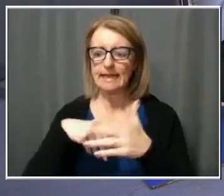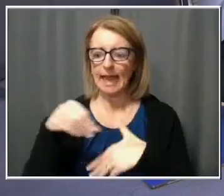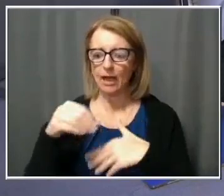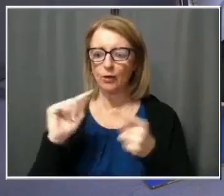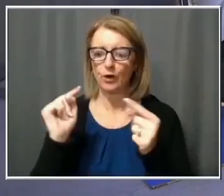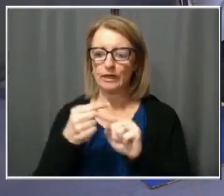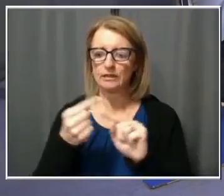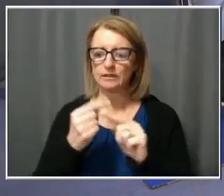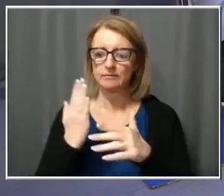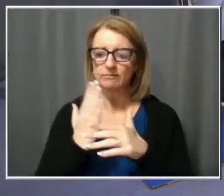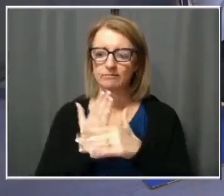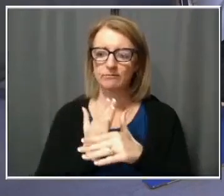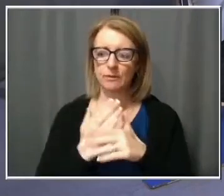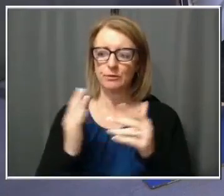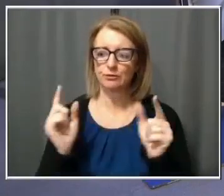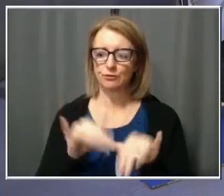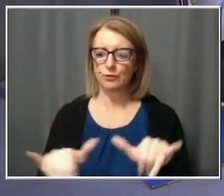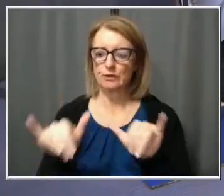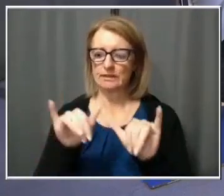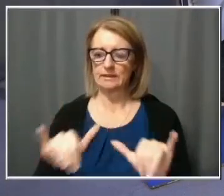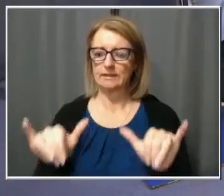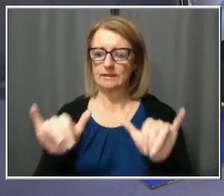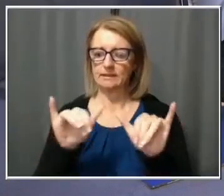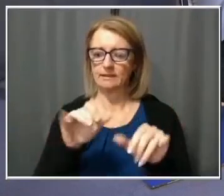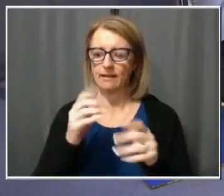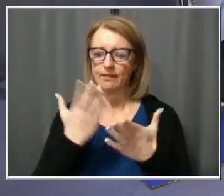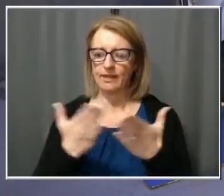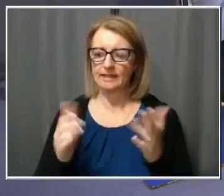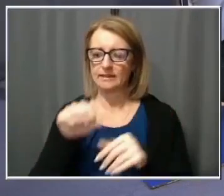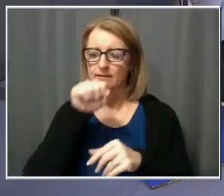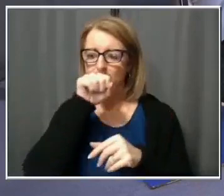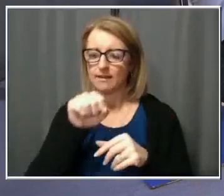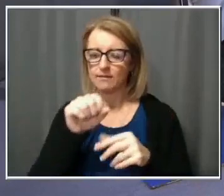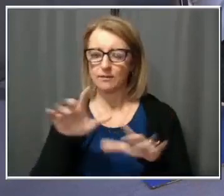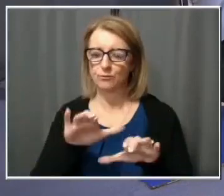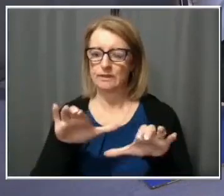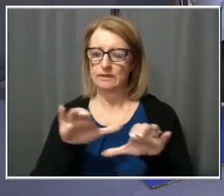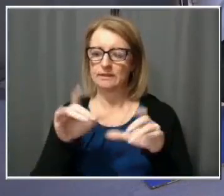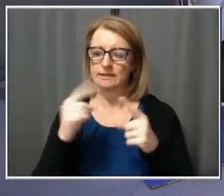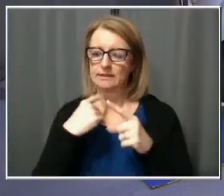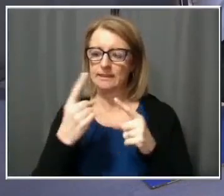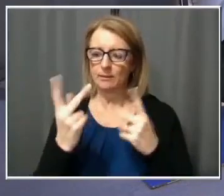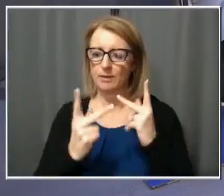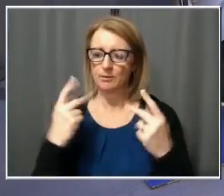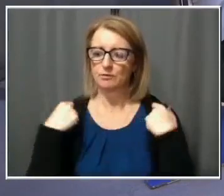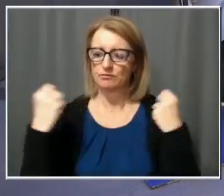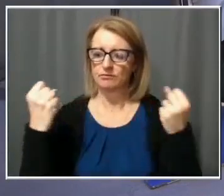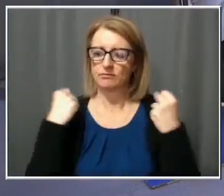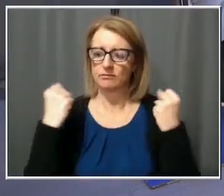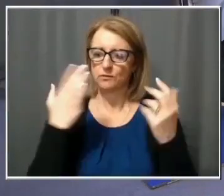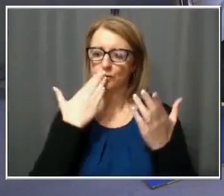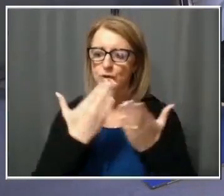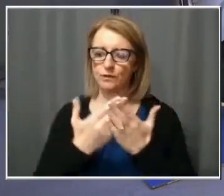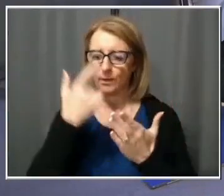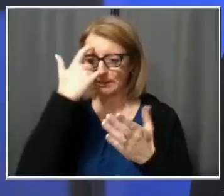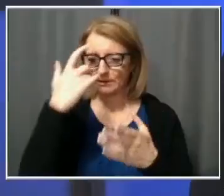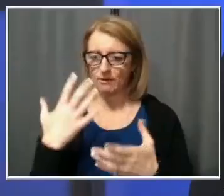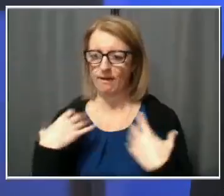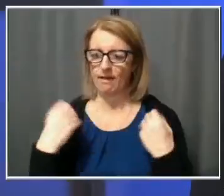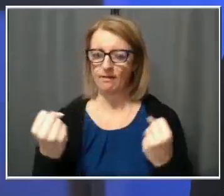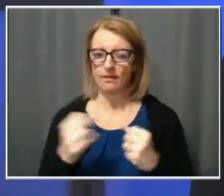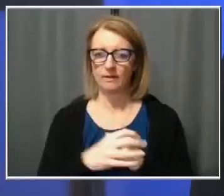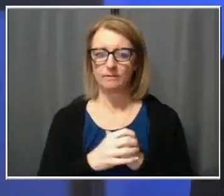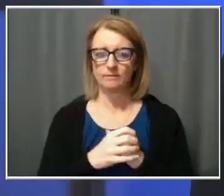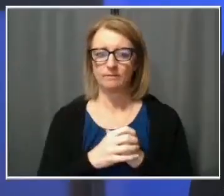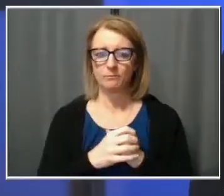the routine and taking away the thing they love, and certainly the thing that we tell people to do all the time, which is to get exercise, because that's good for our mental health. Yeah. Well, I think